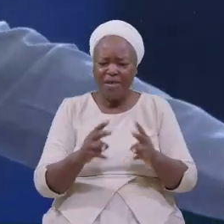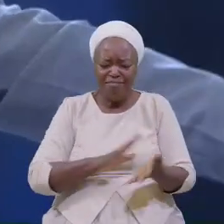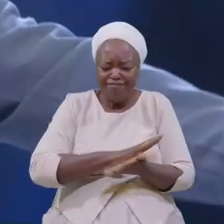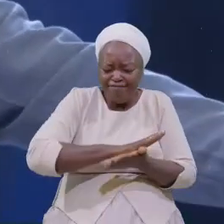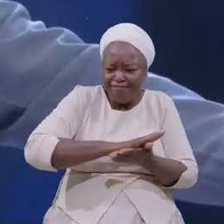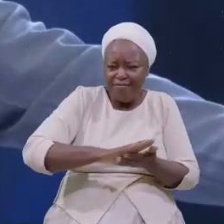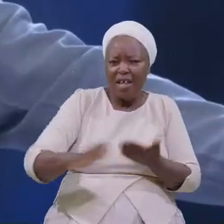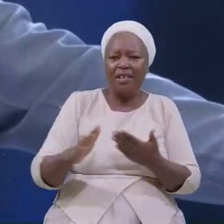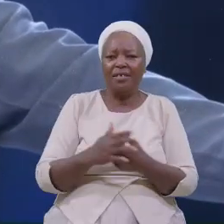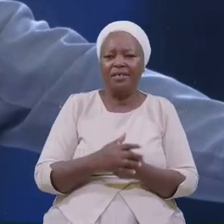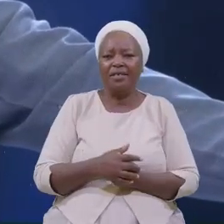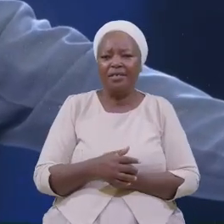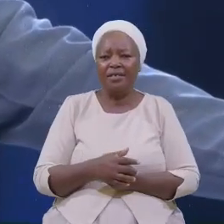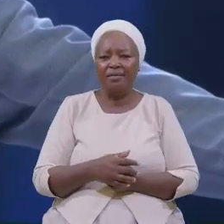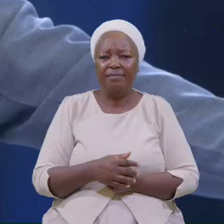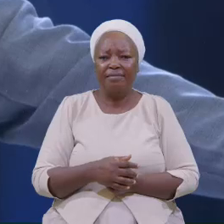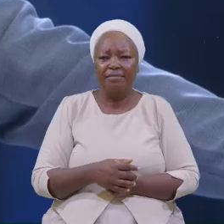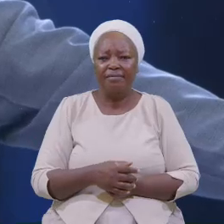ever.